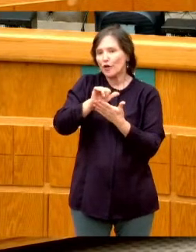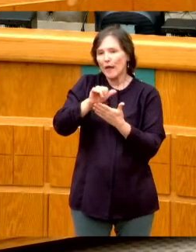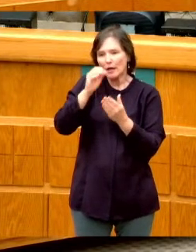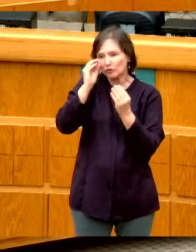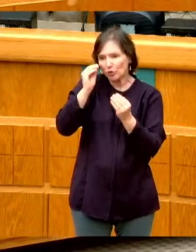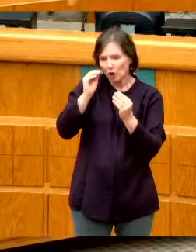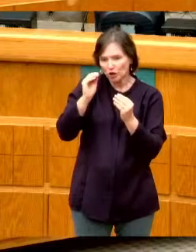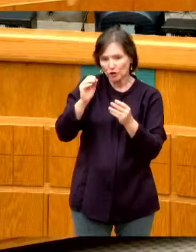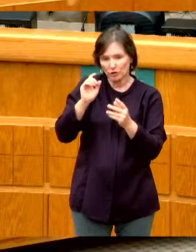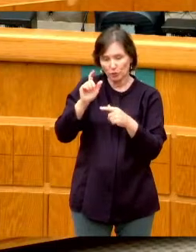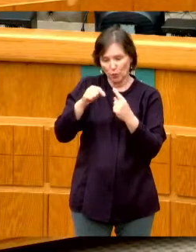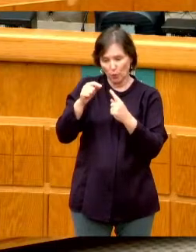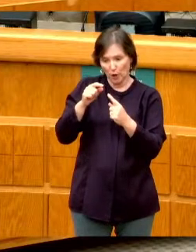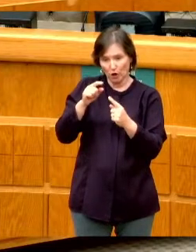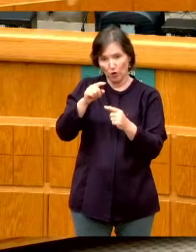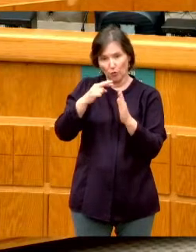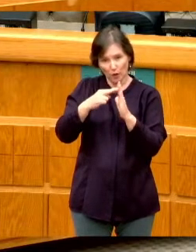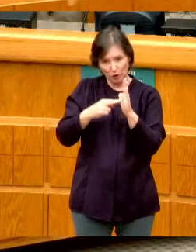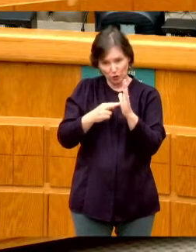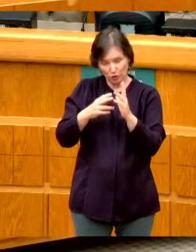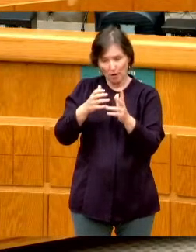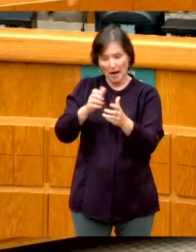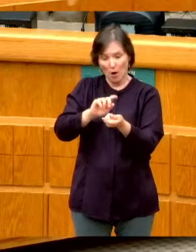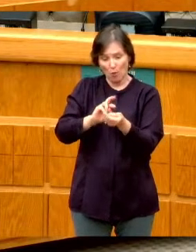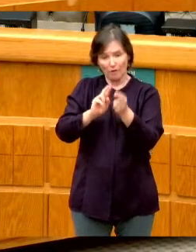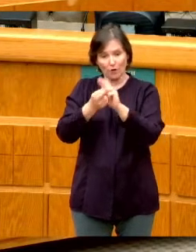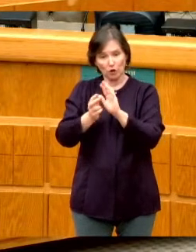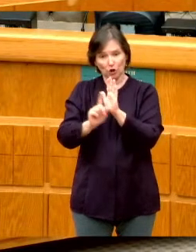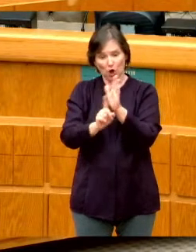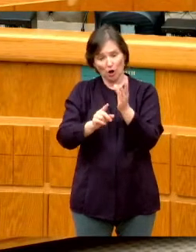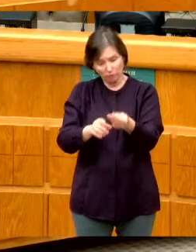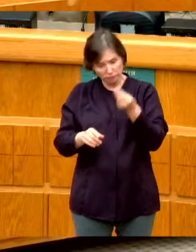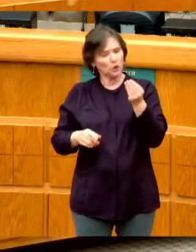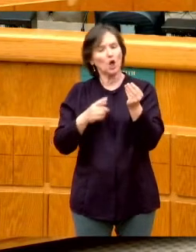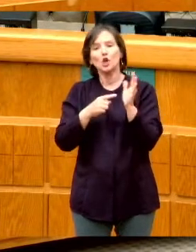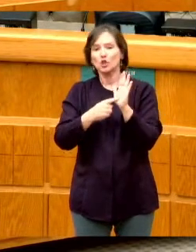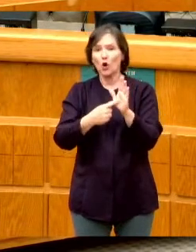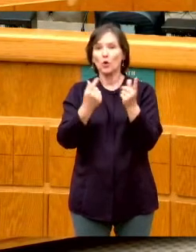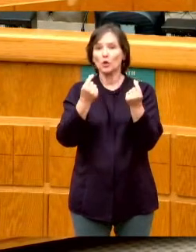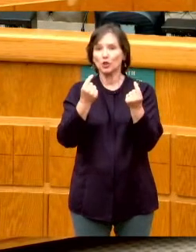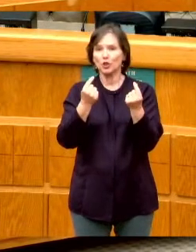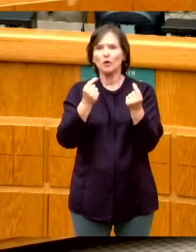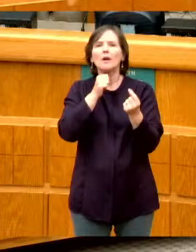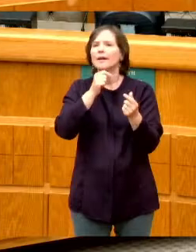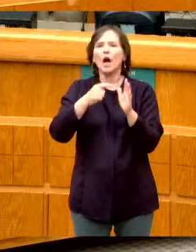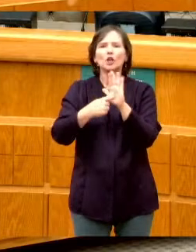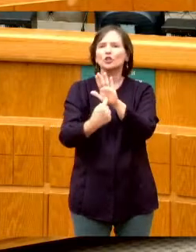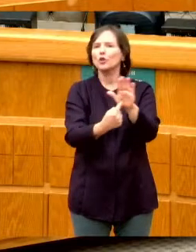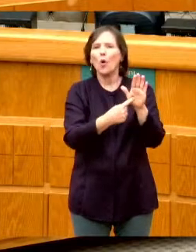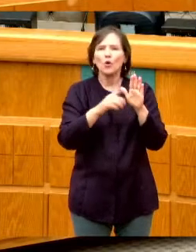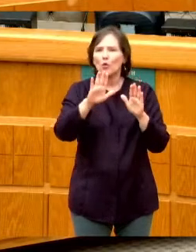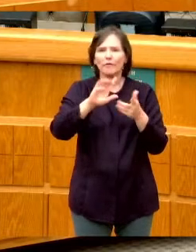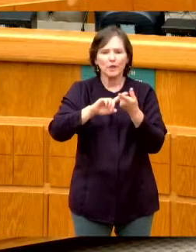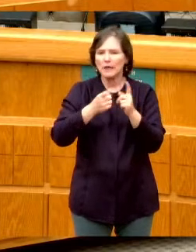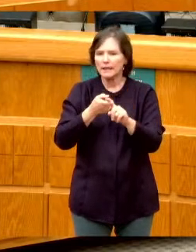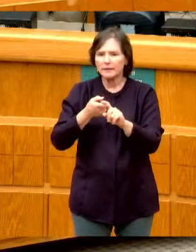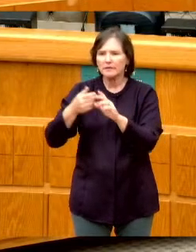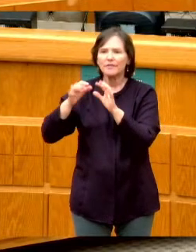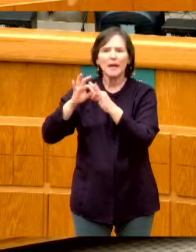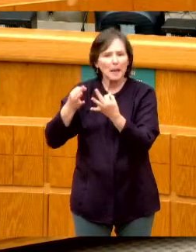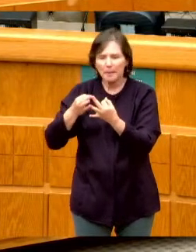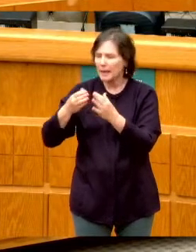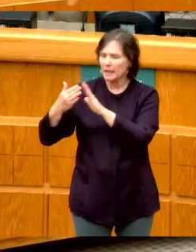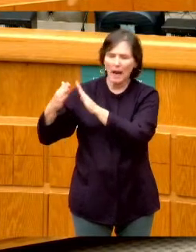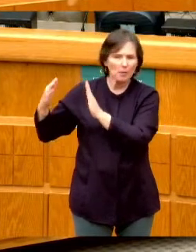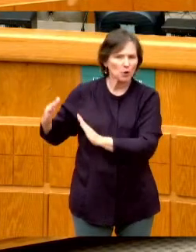the line moving much faster if you just keep it to yourself and not share it with neighbors, and then everybody tries to come through. If